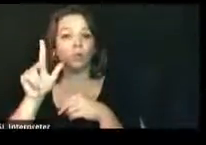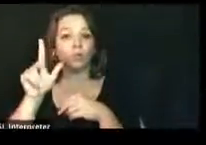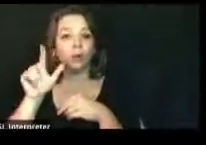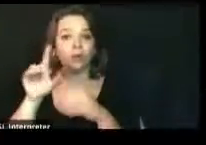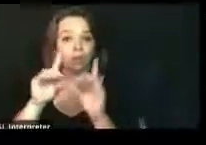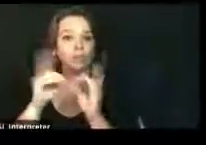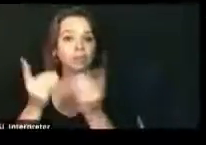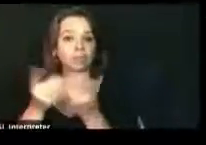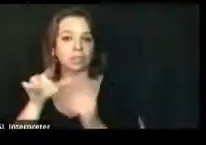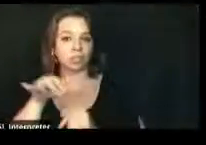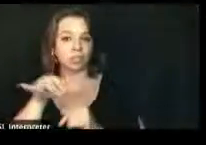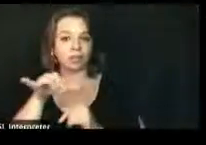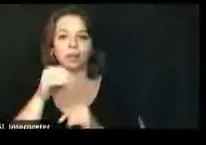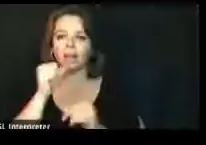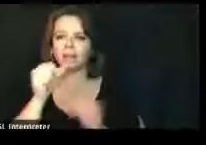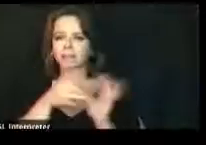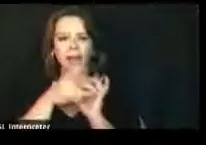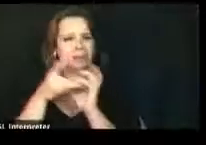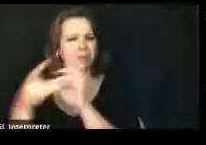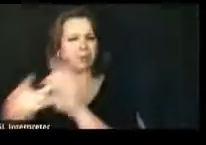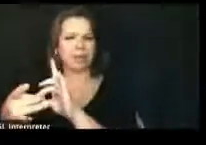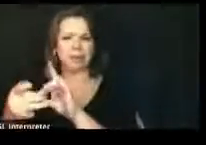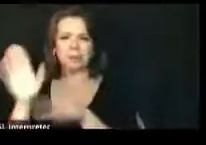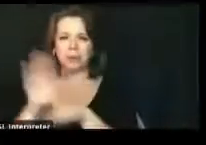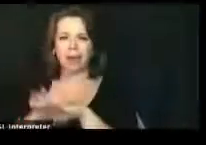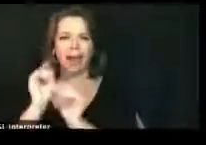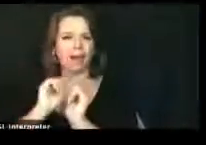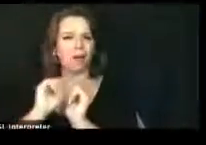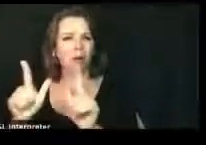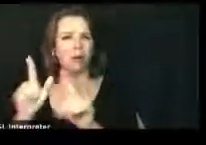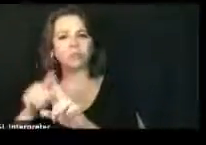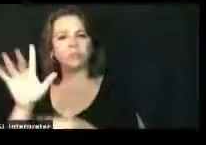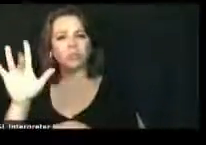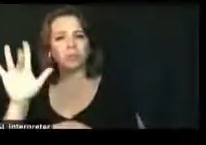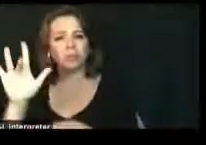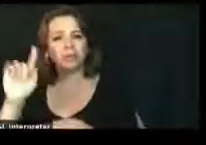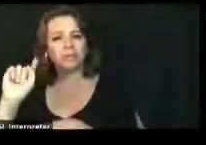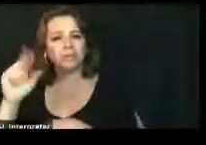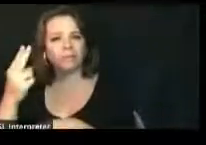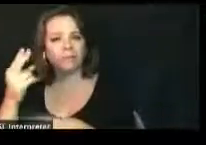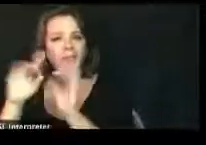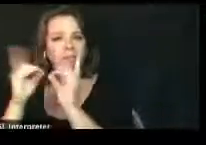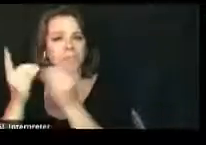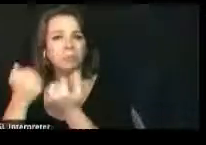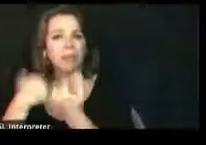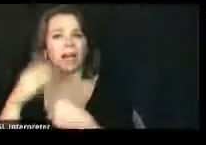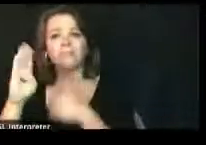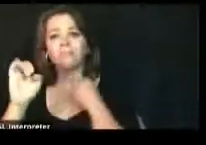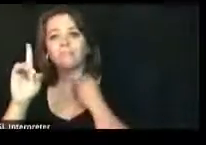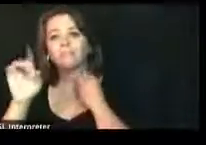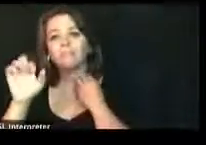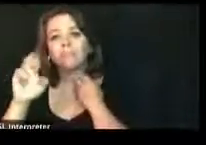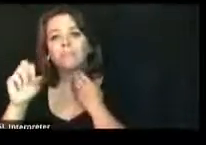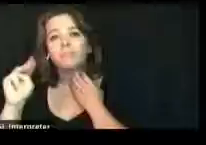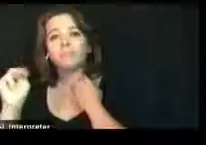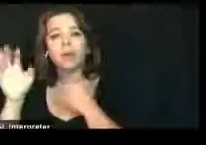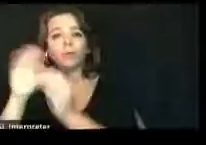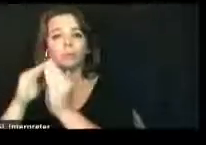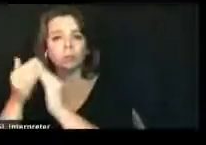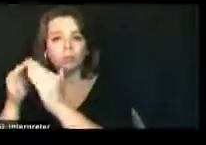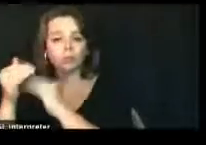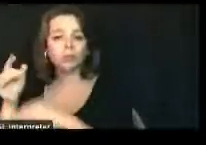has no relationship at all to the 25th district, where we have bedroom community, aerospace,